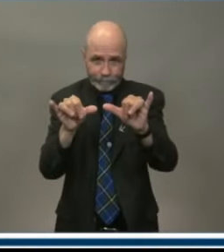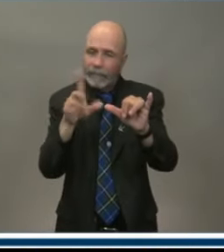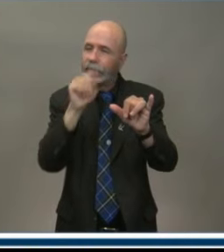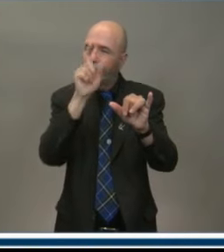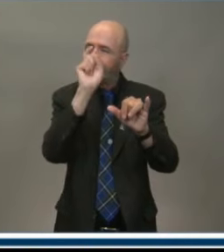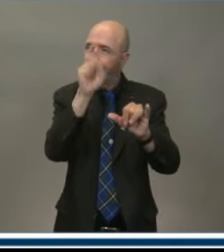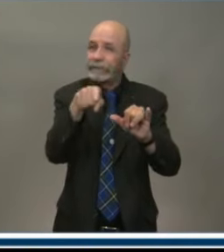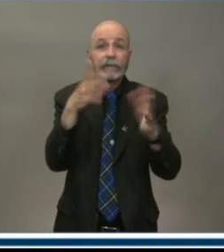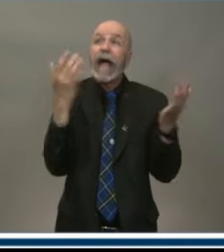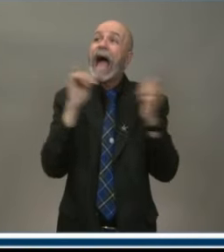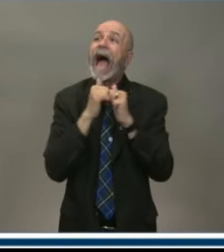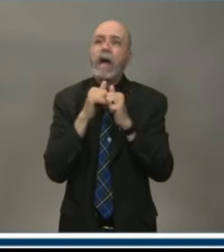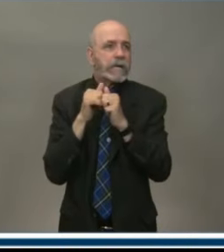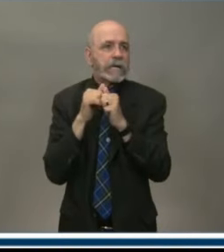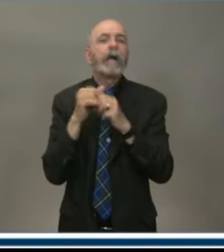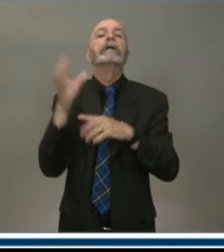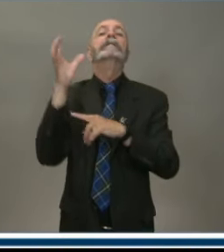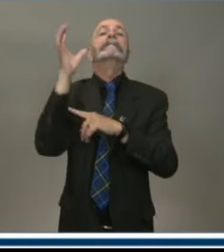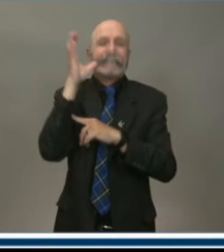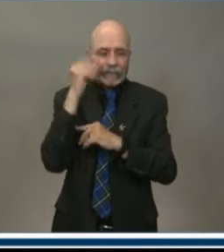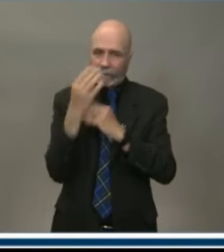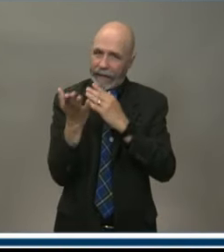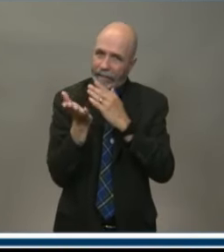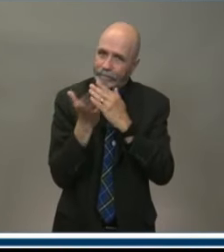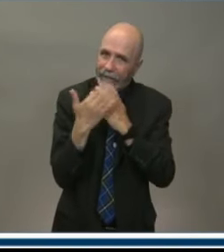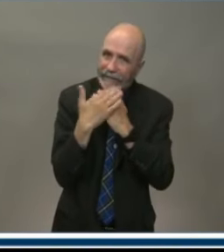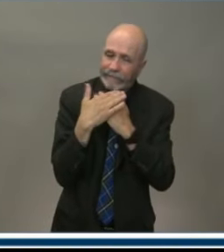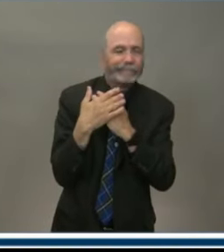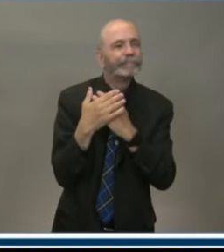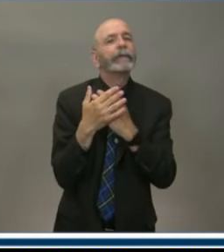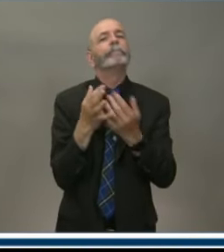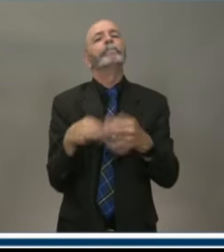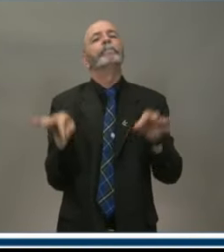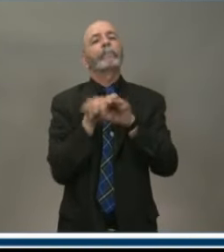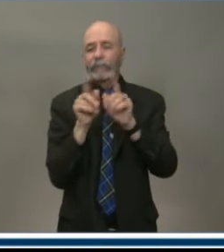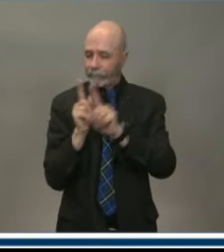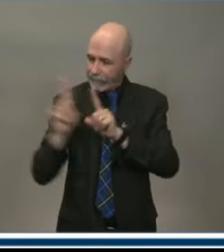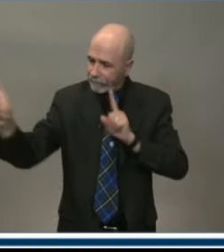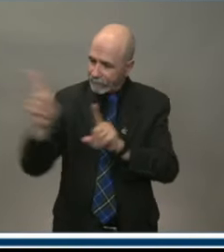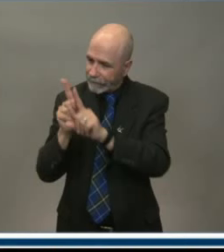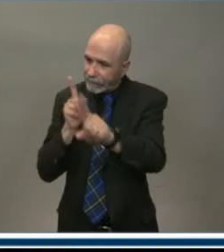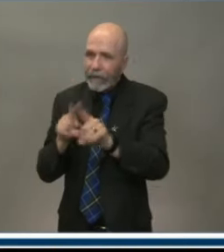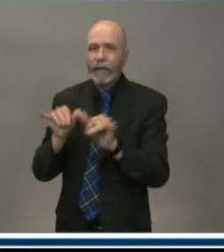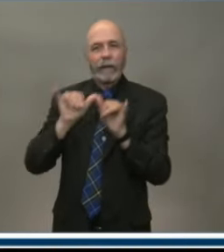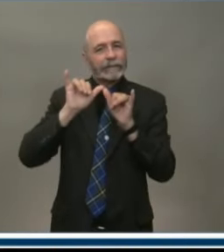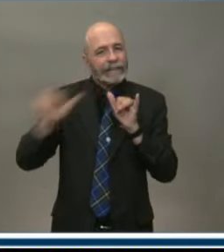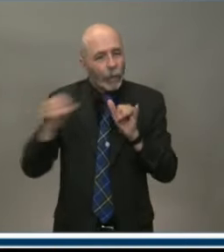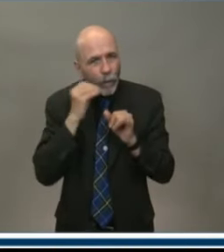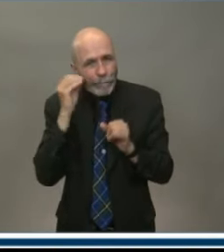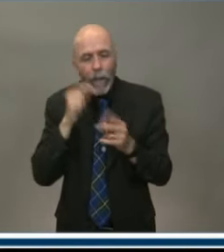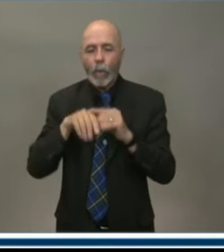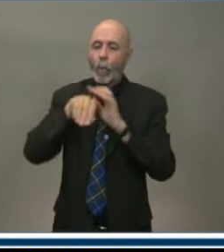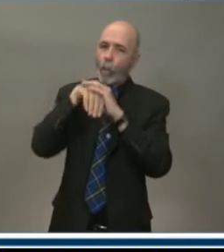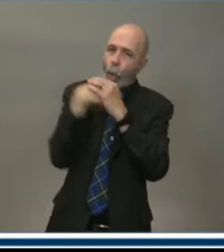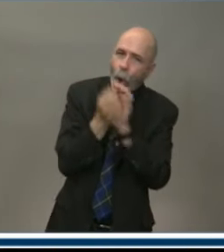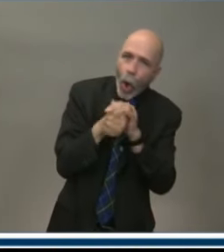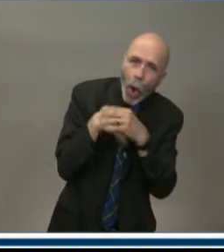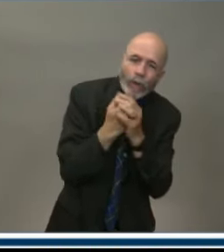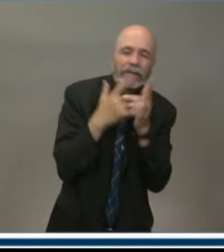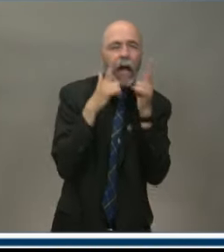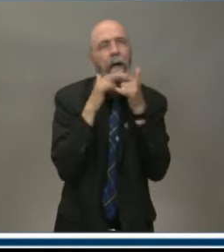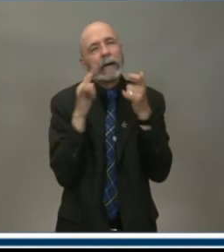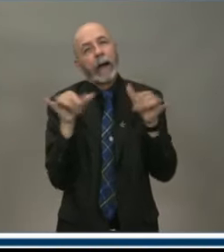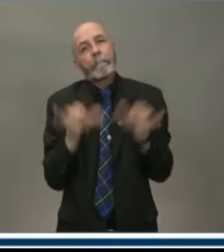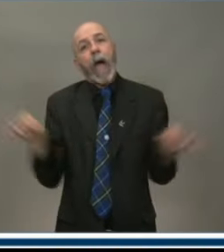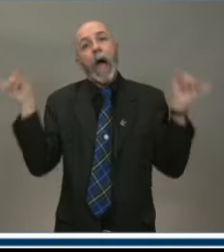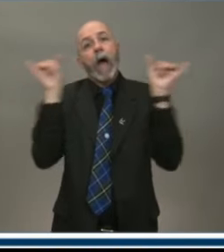talked about today, those strong public health measures, and we need to stick with those for a few weeks, because if we let up too soon, even